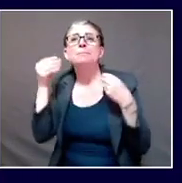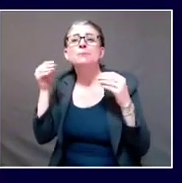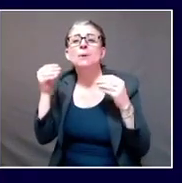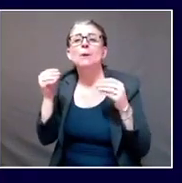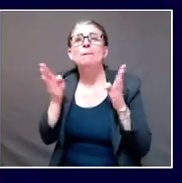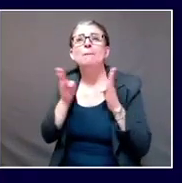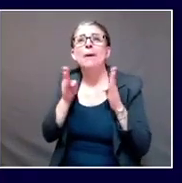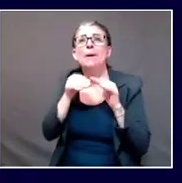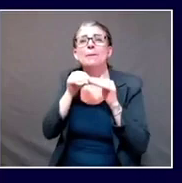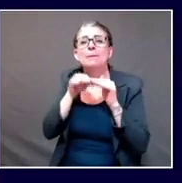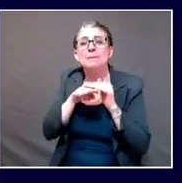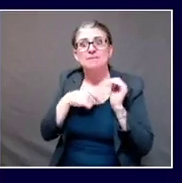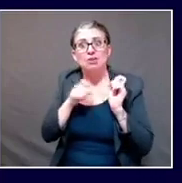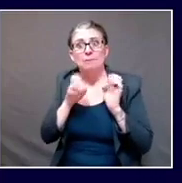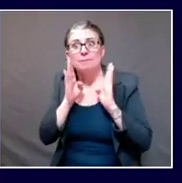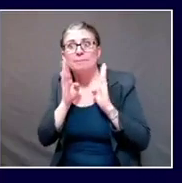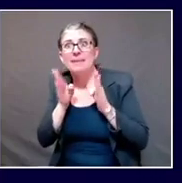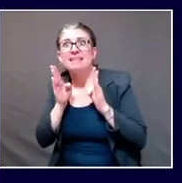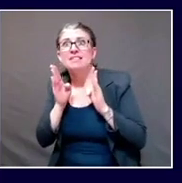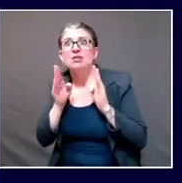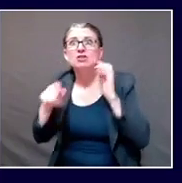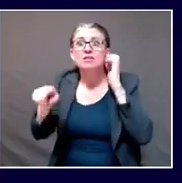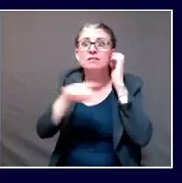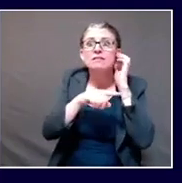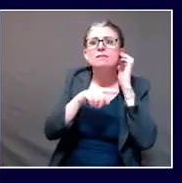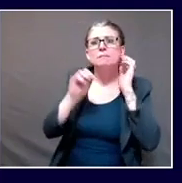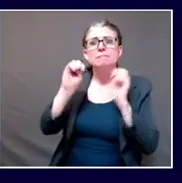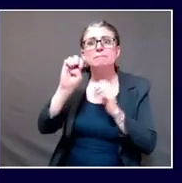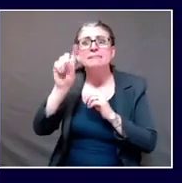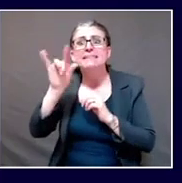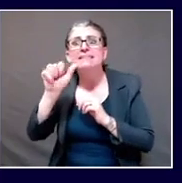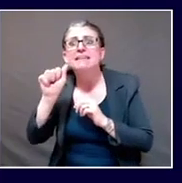is there another formal system for communicating with everyone?